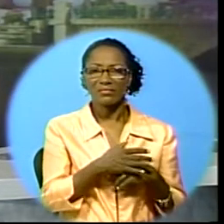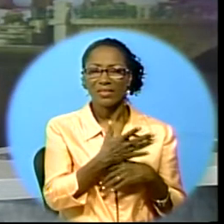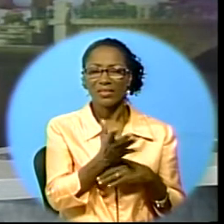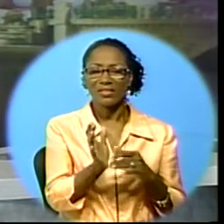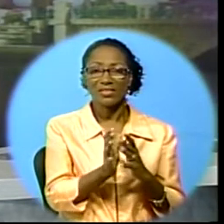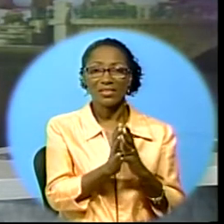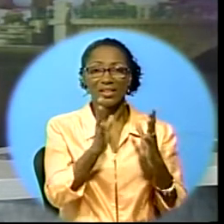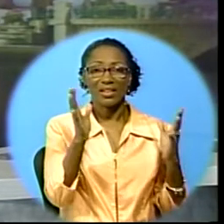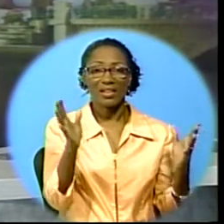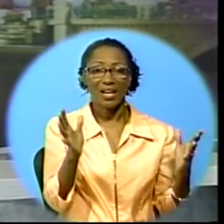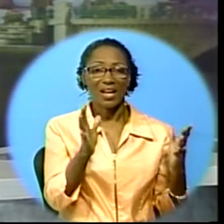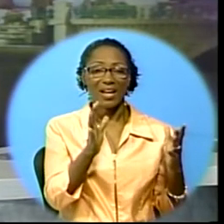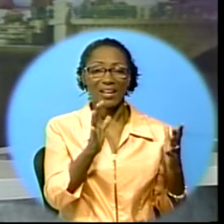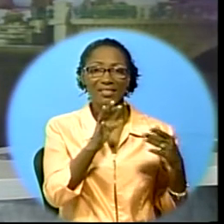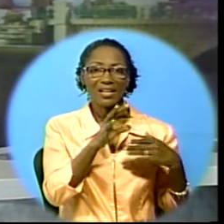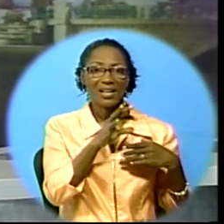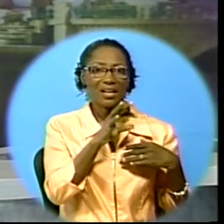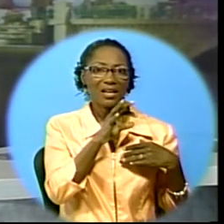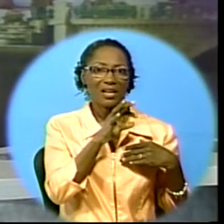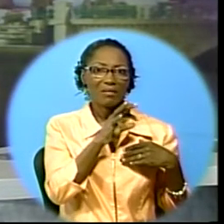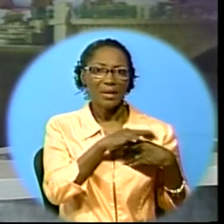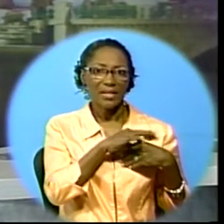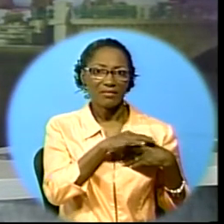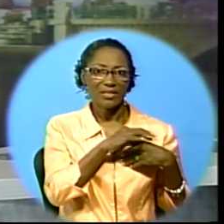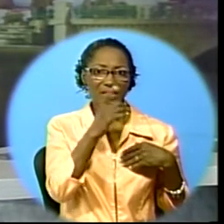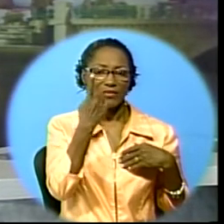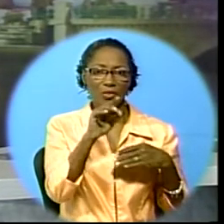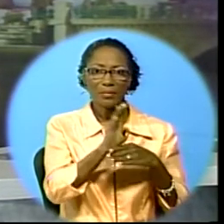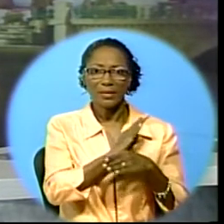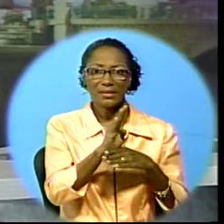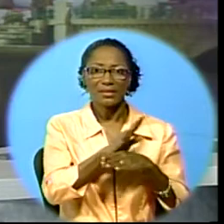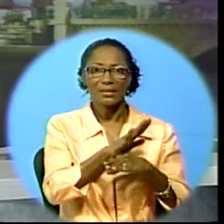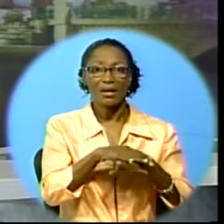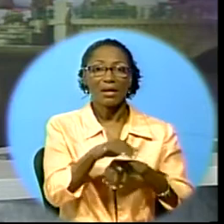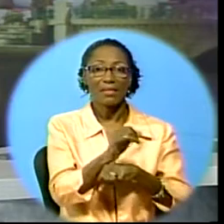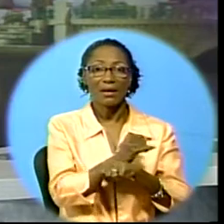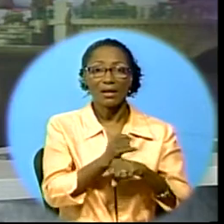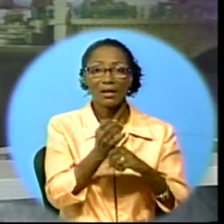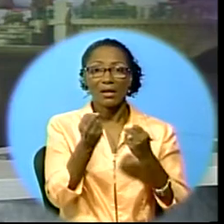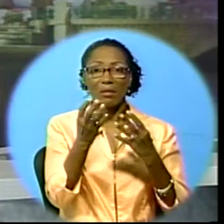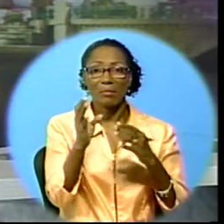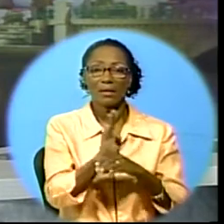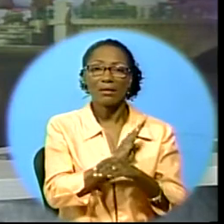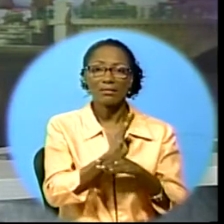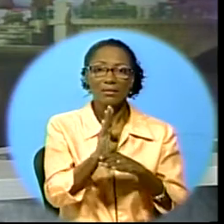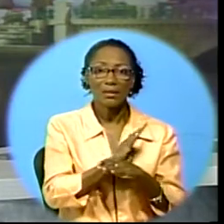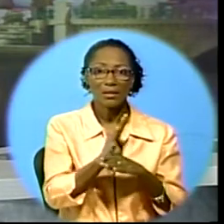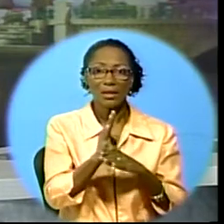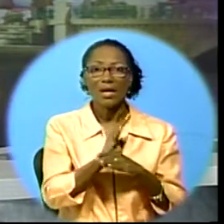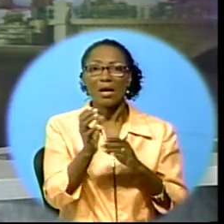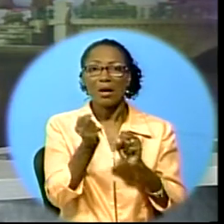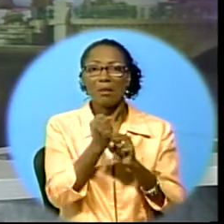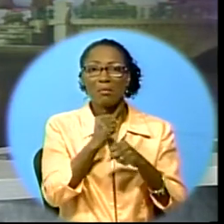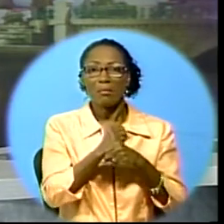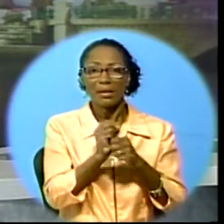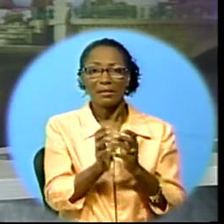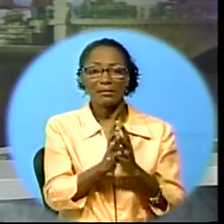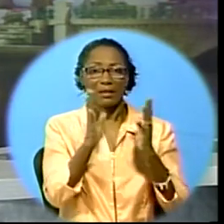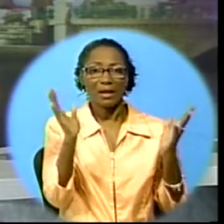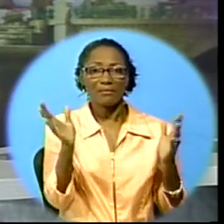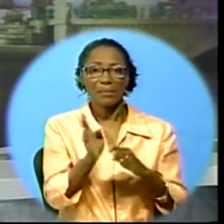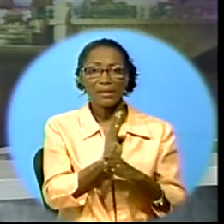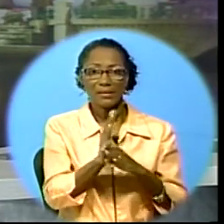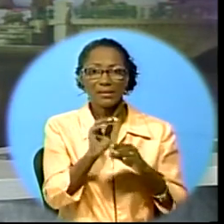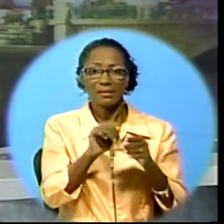There is tremendous potential for entrepreneurship on the island, and many entrepreneurial enterprises make up the majority of the businesses